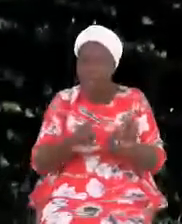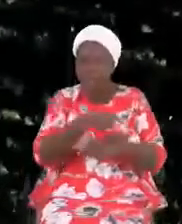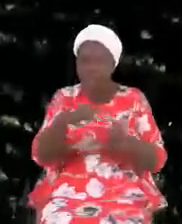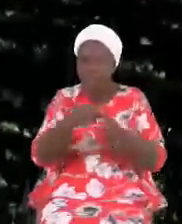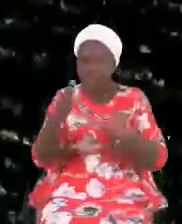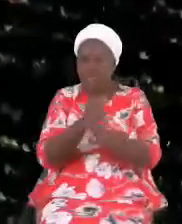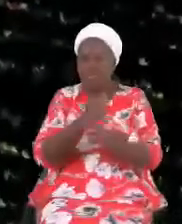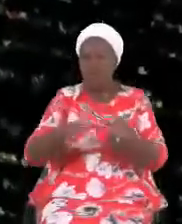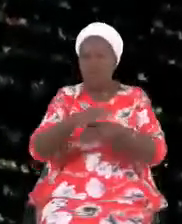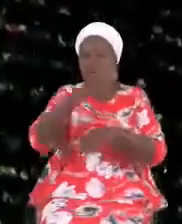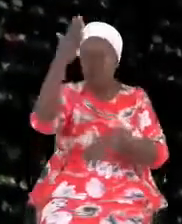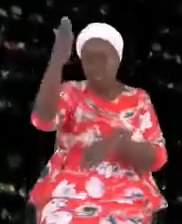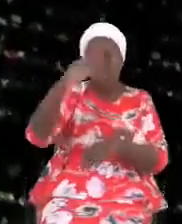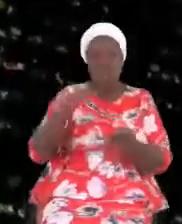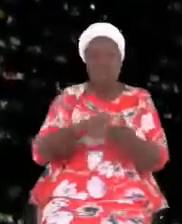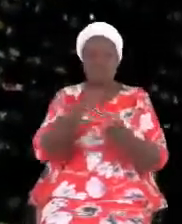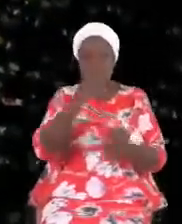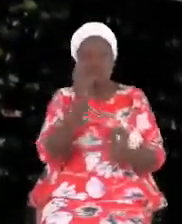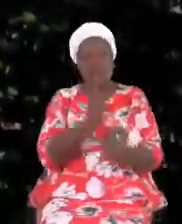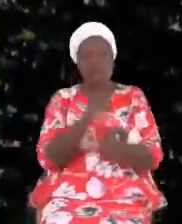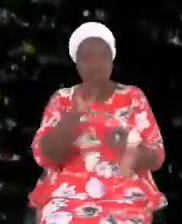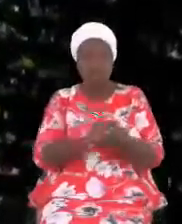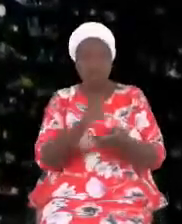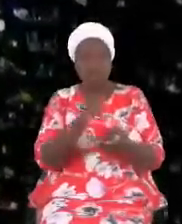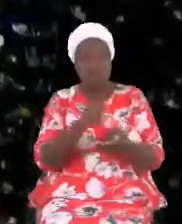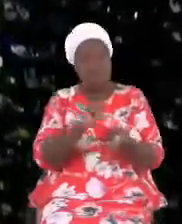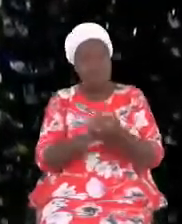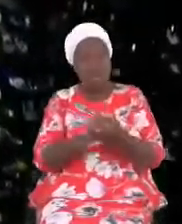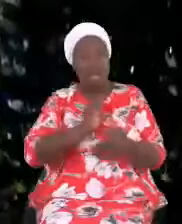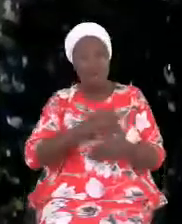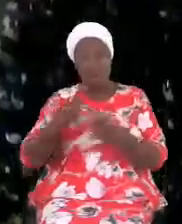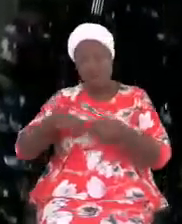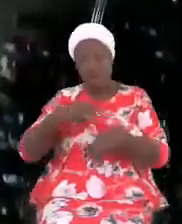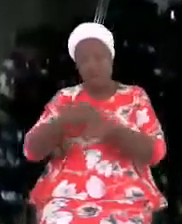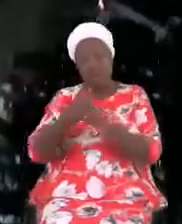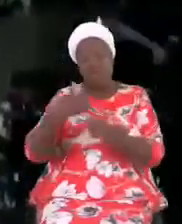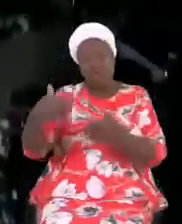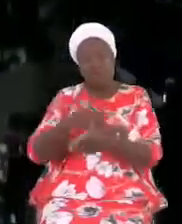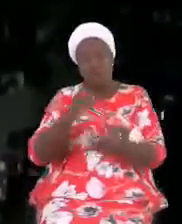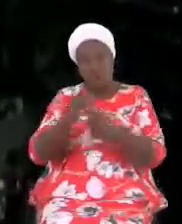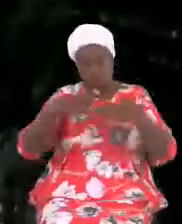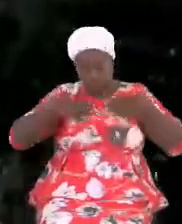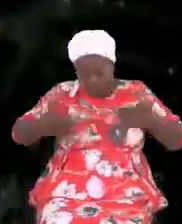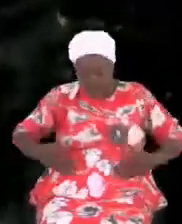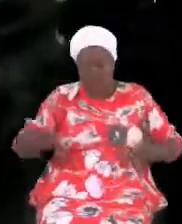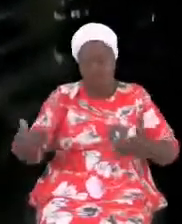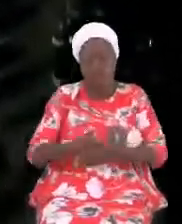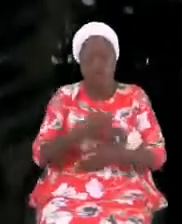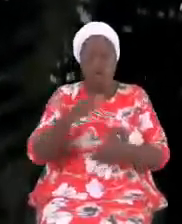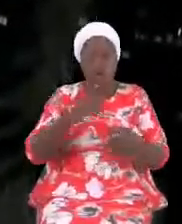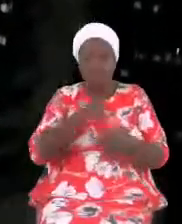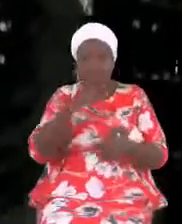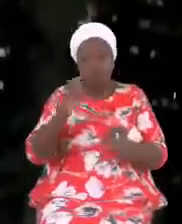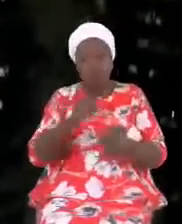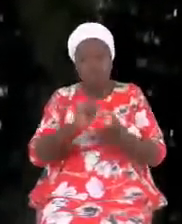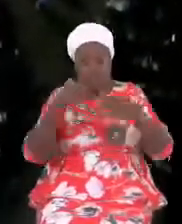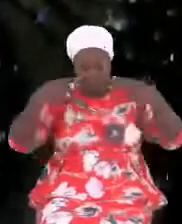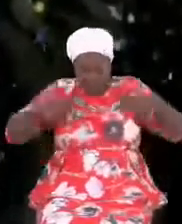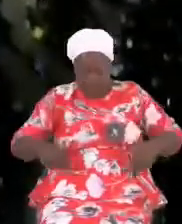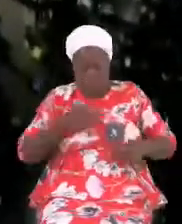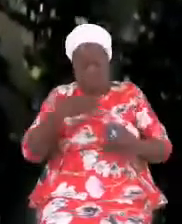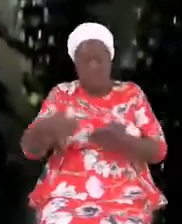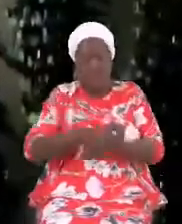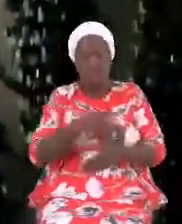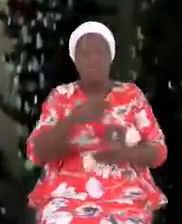there, it's not only that our hearts are new, it's not only that our body is new, it's not only that our personality is new, even